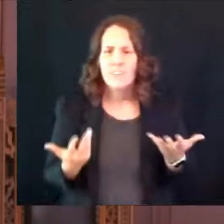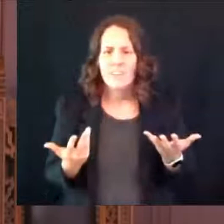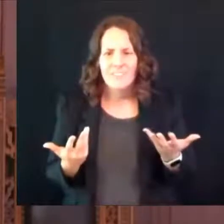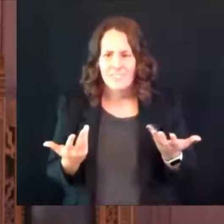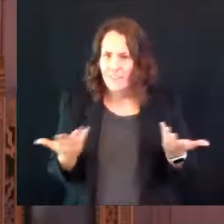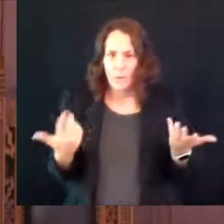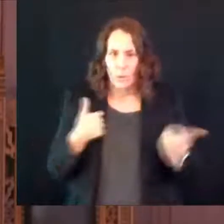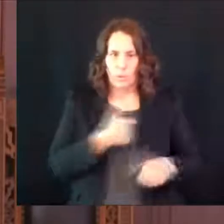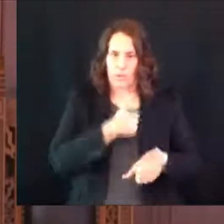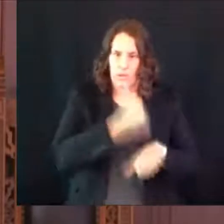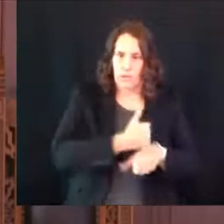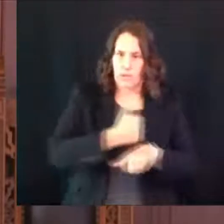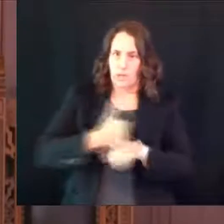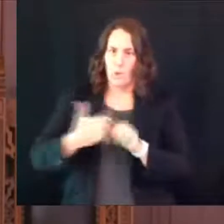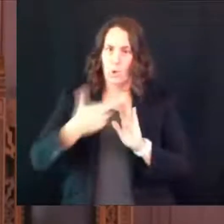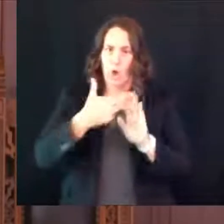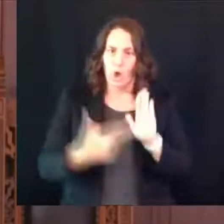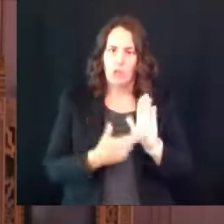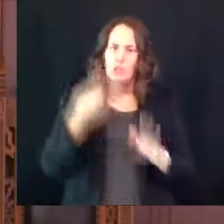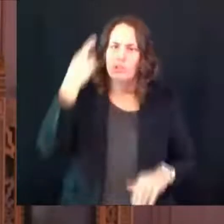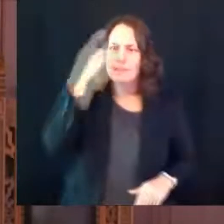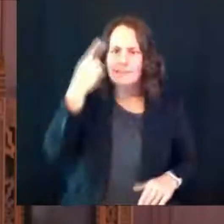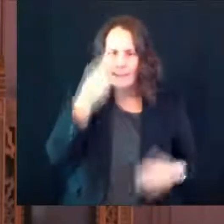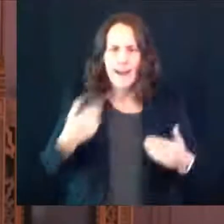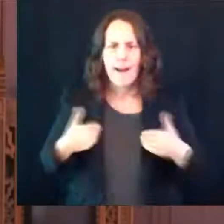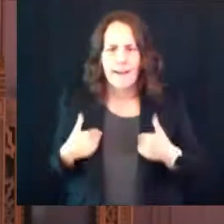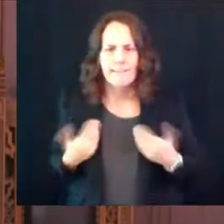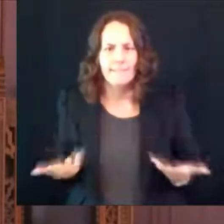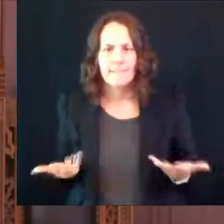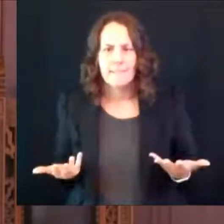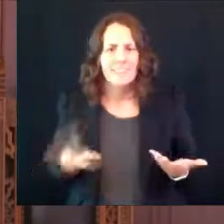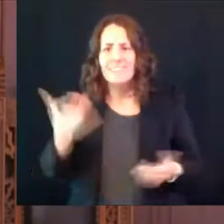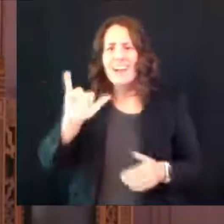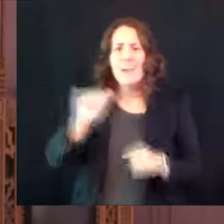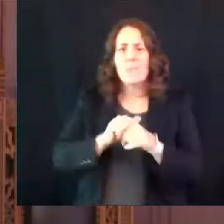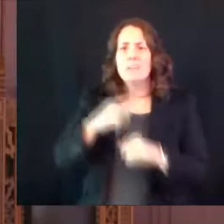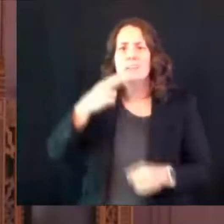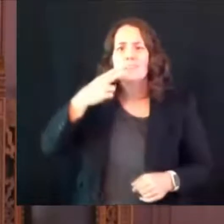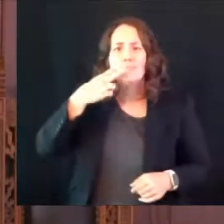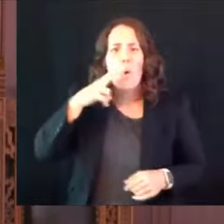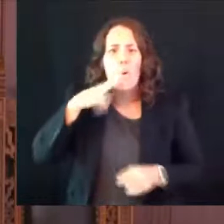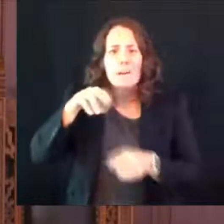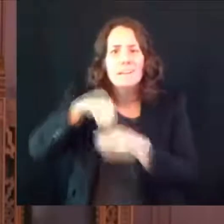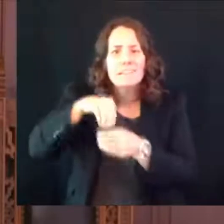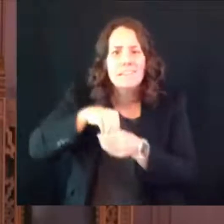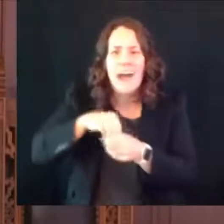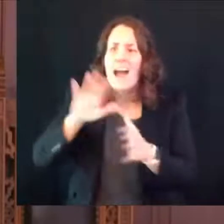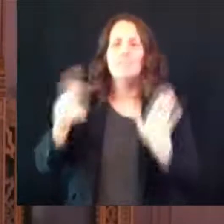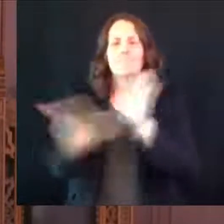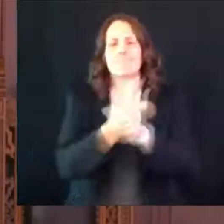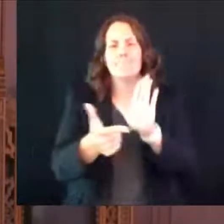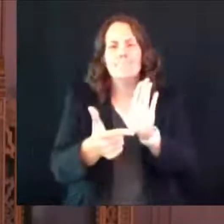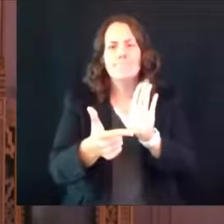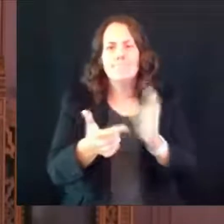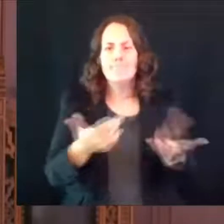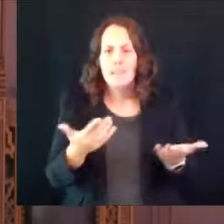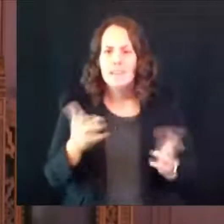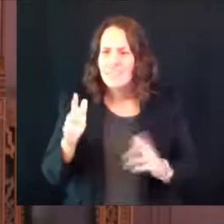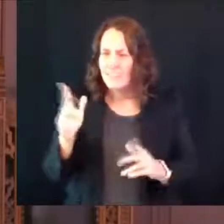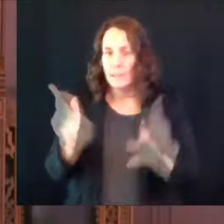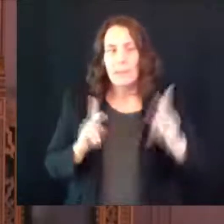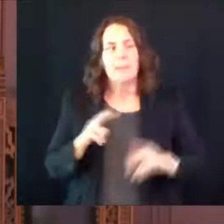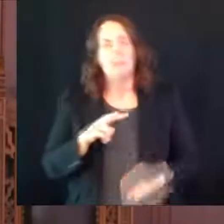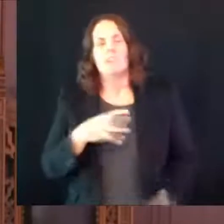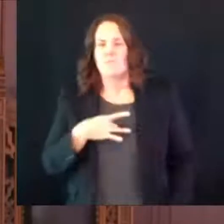inside bars and restaurants. But at the end of the day, this is not about Wills versus Evers